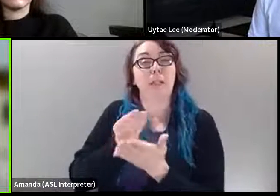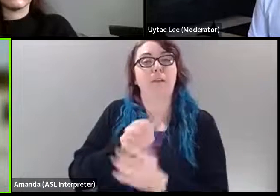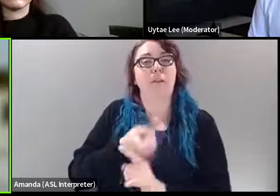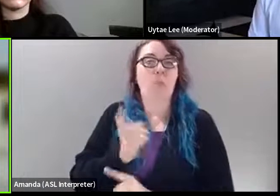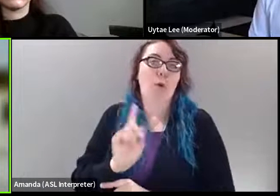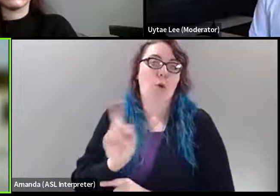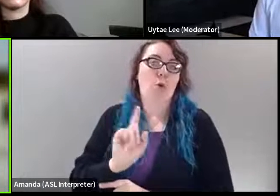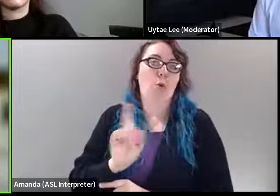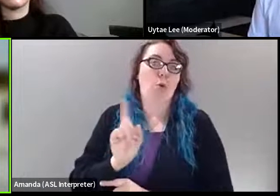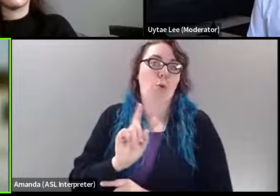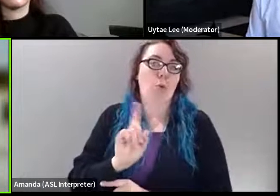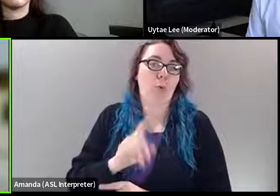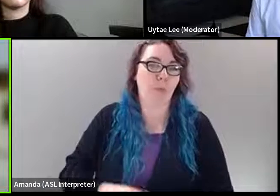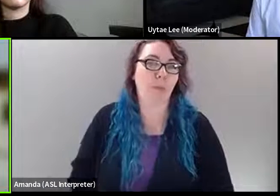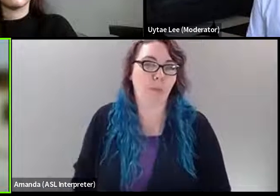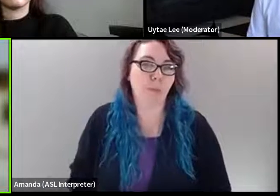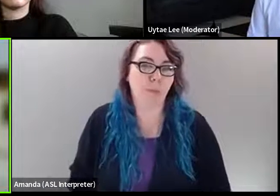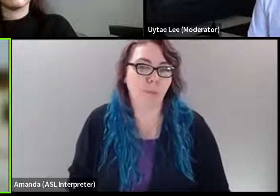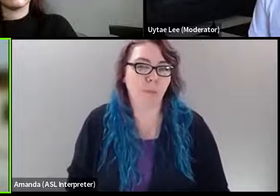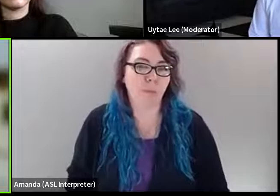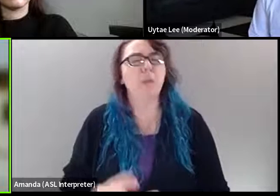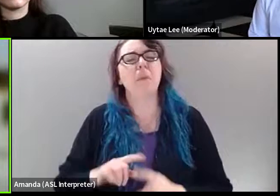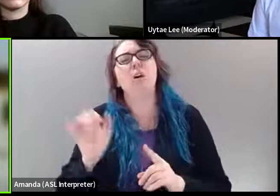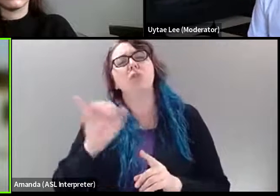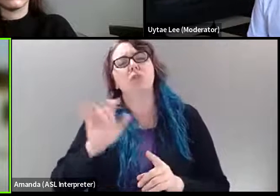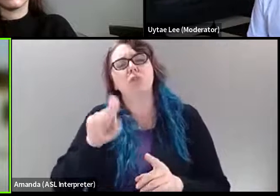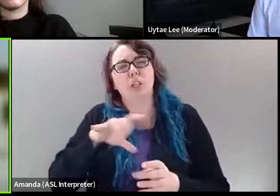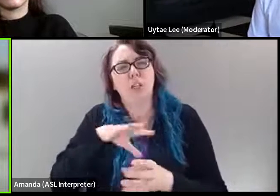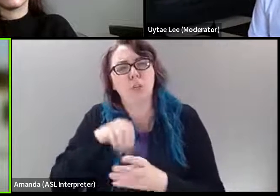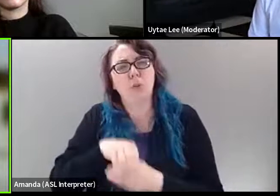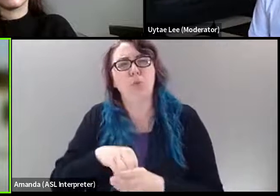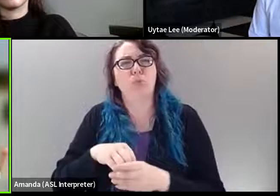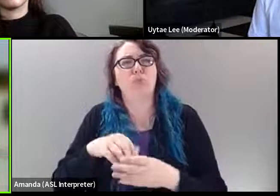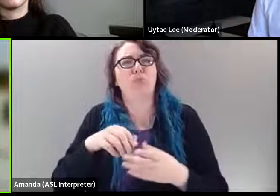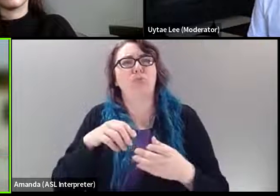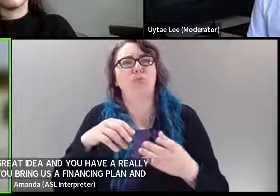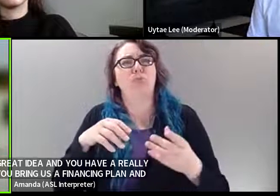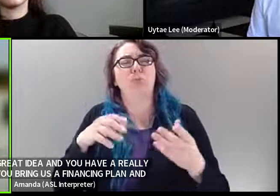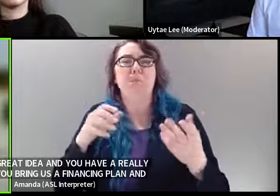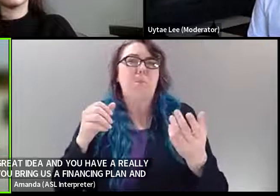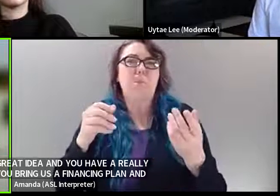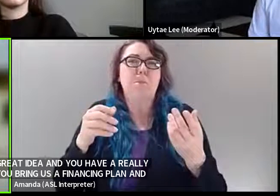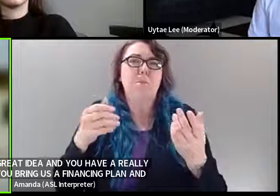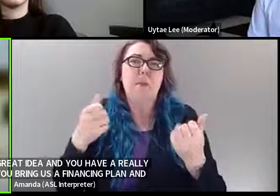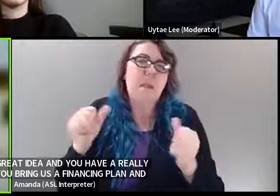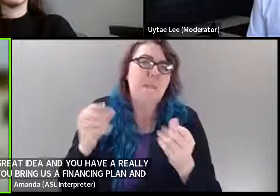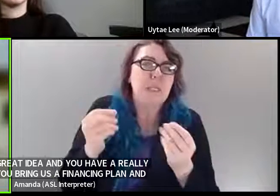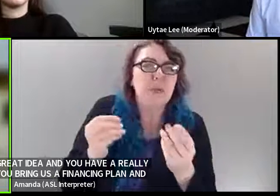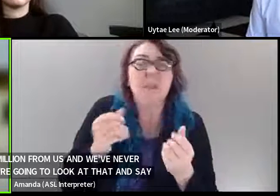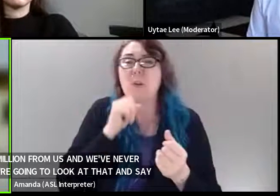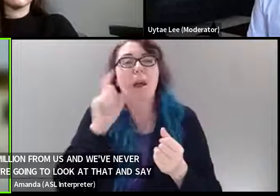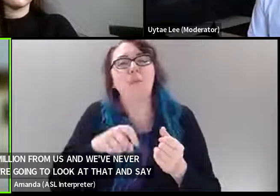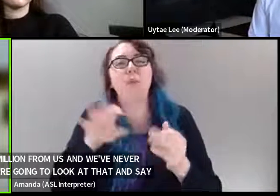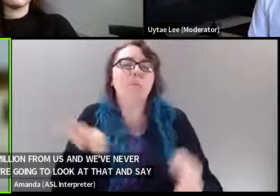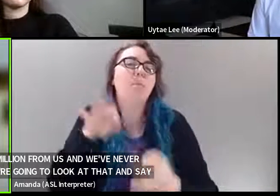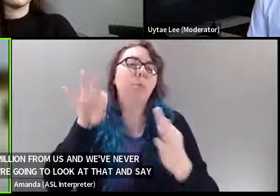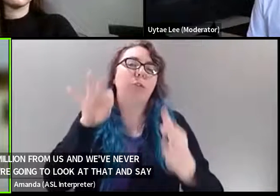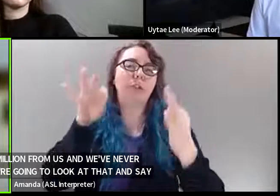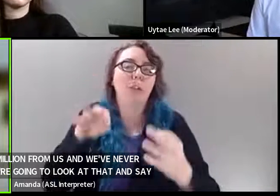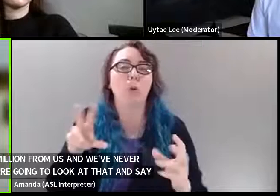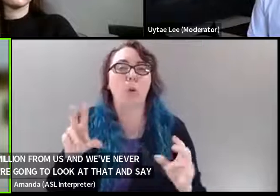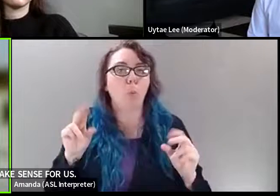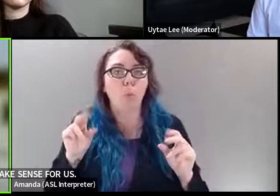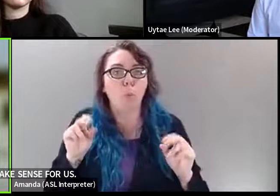lot, the materials that you need to come in with are a lot less developed, as per the nature of what development